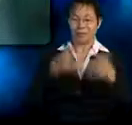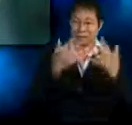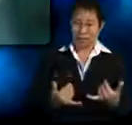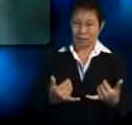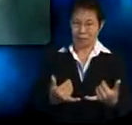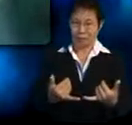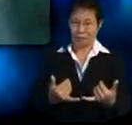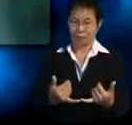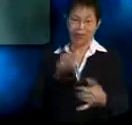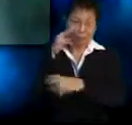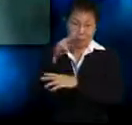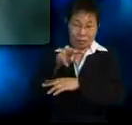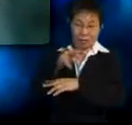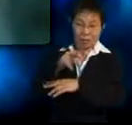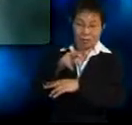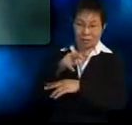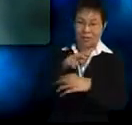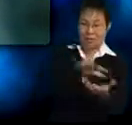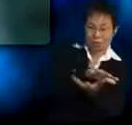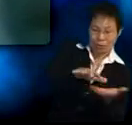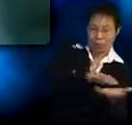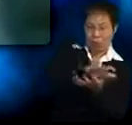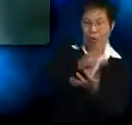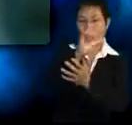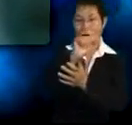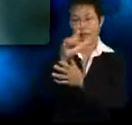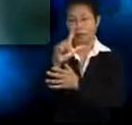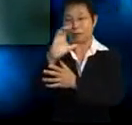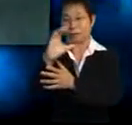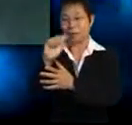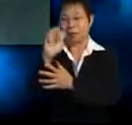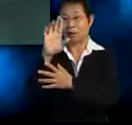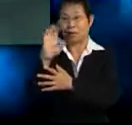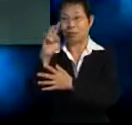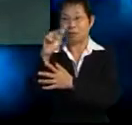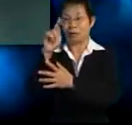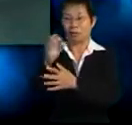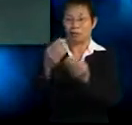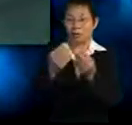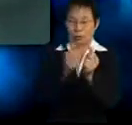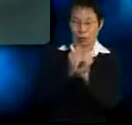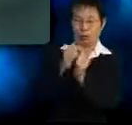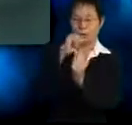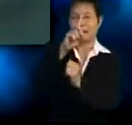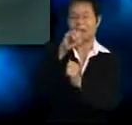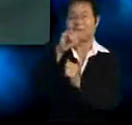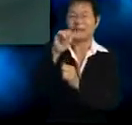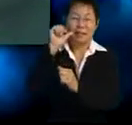Now, we can see that the mixture of calcium carbonate and dilute hydrochloric